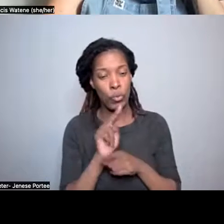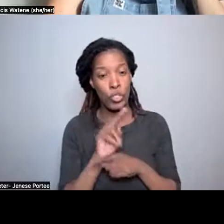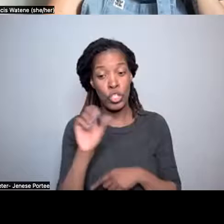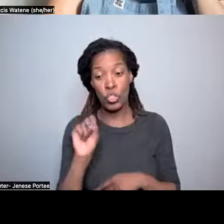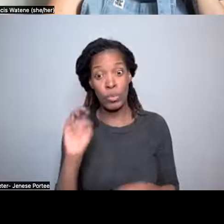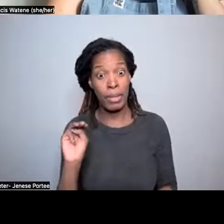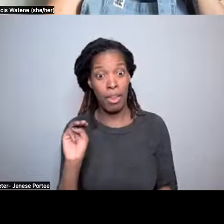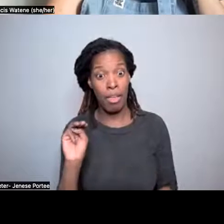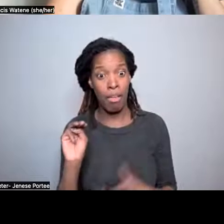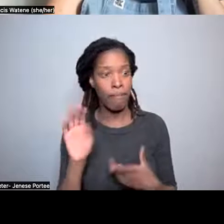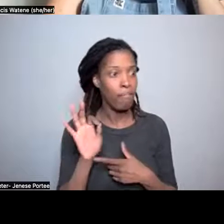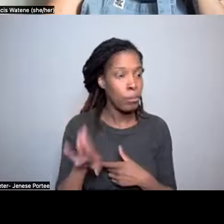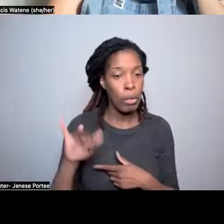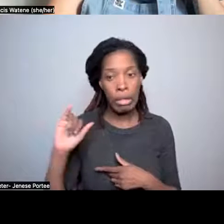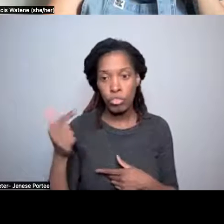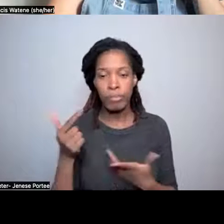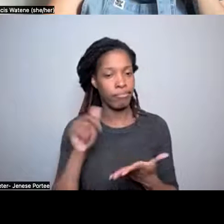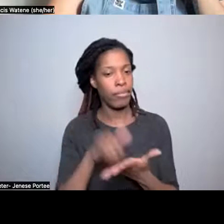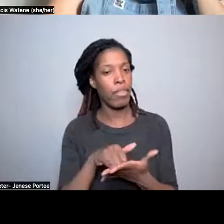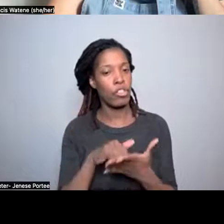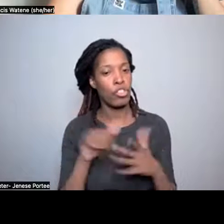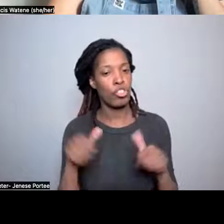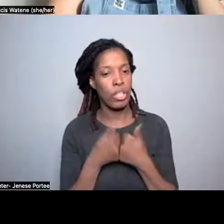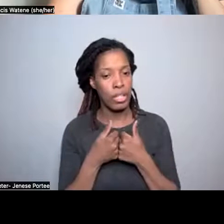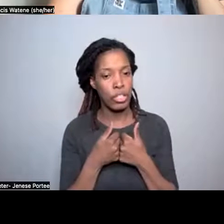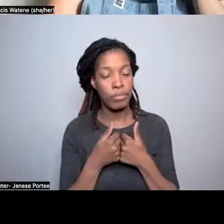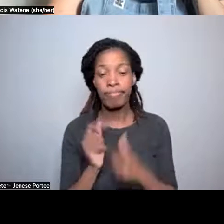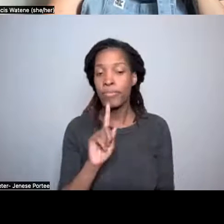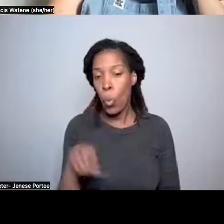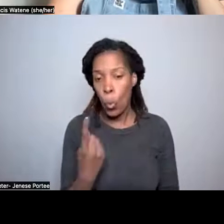it is also a challenge. It's only for those